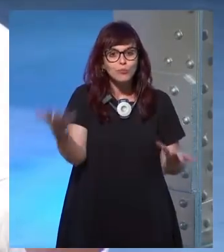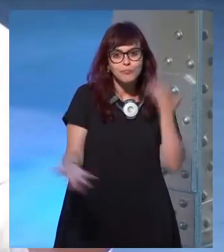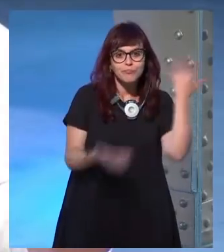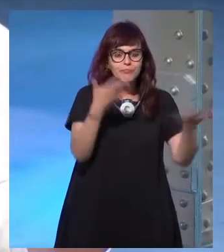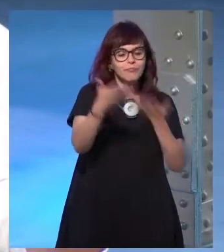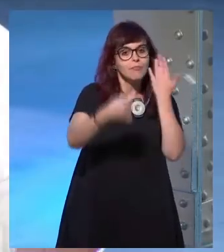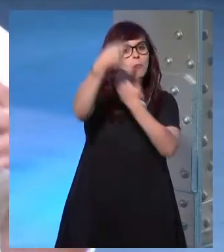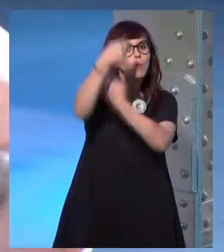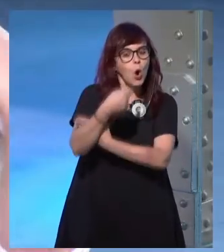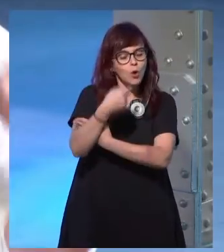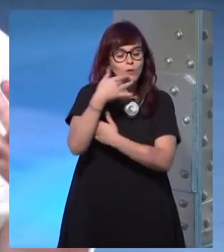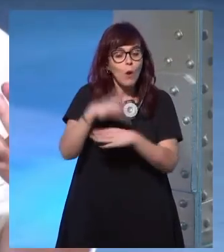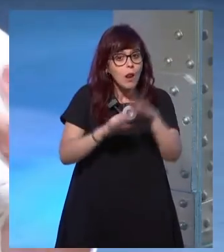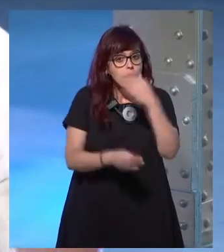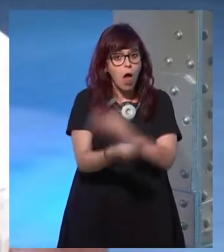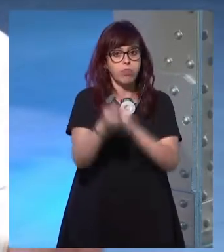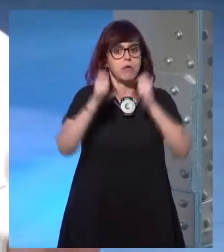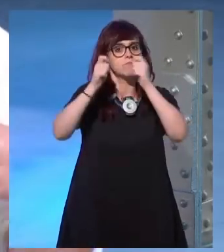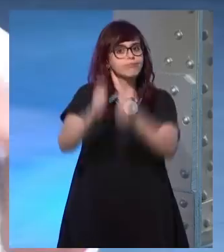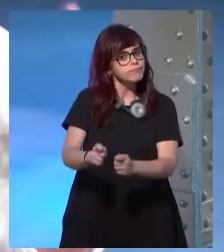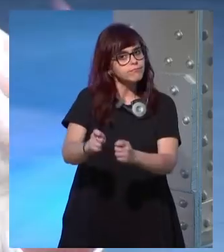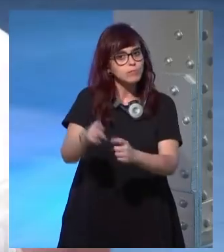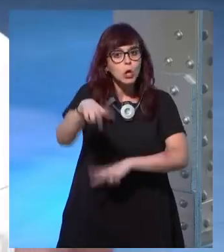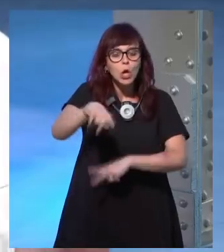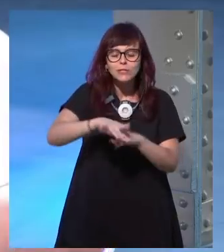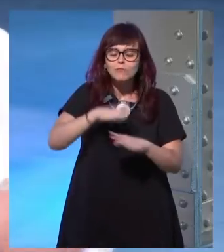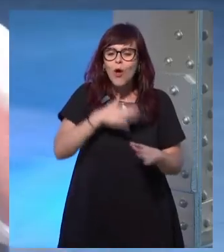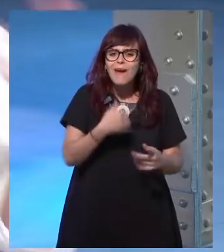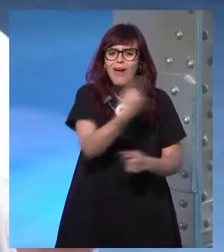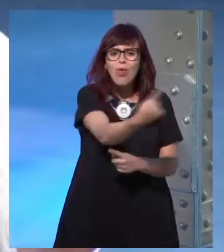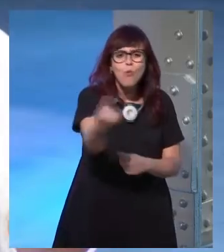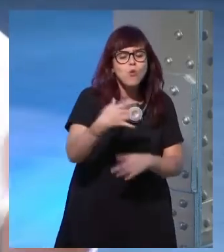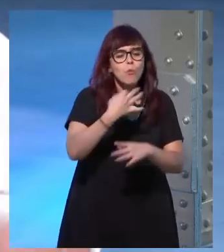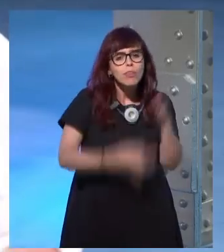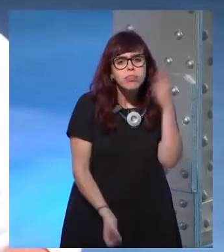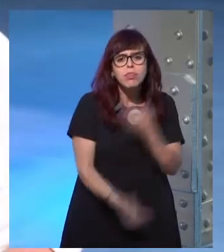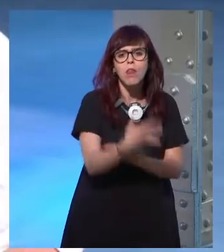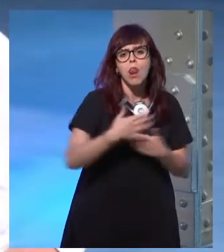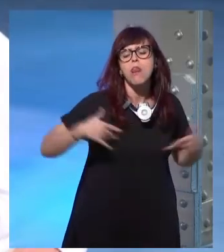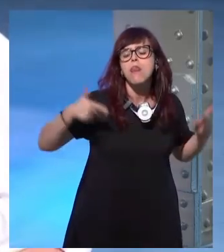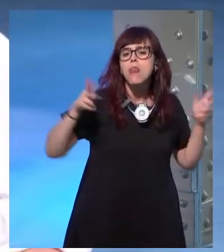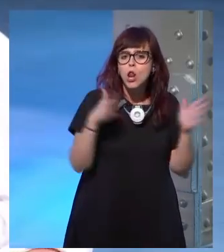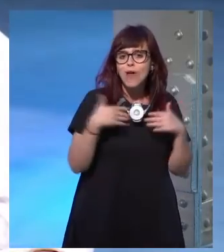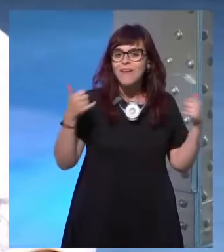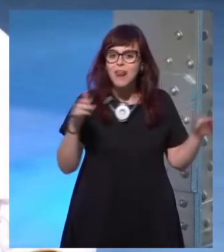can be any way we want it to be, but we have to see it. We have to believe in it, and then we can build it.